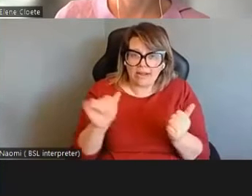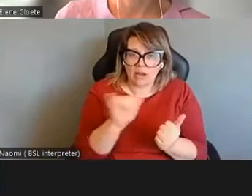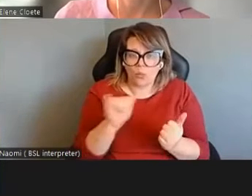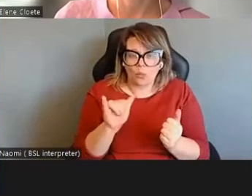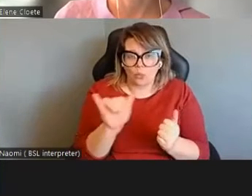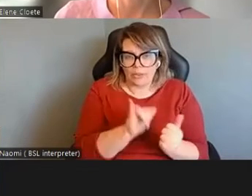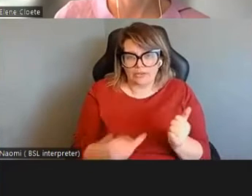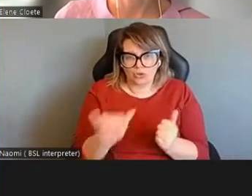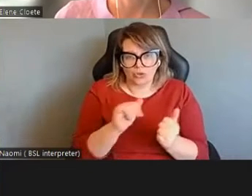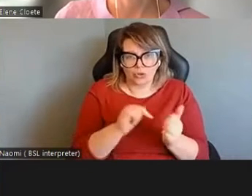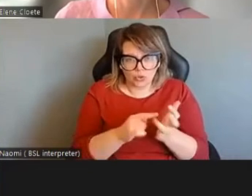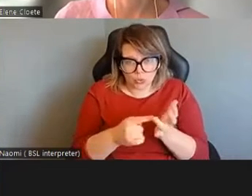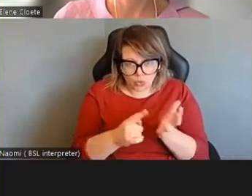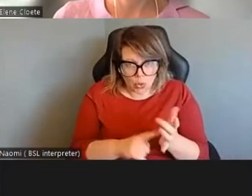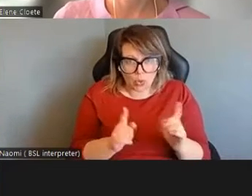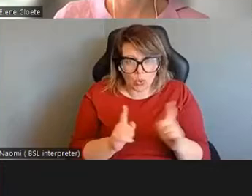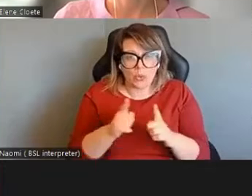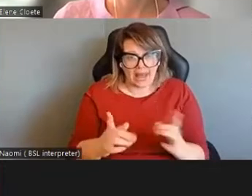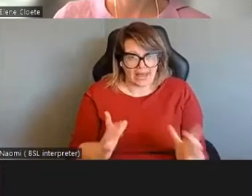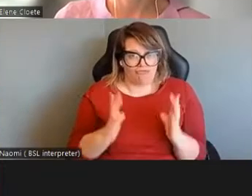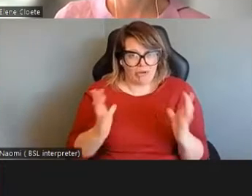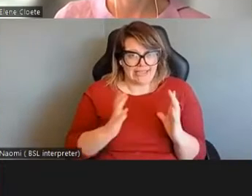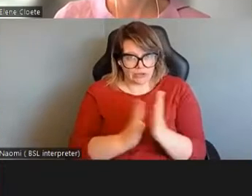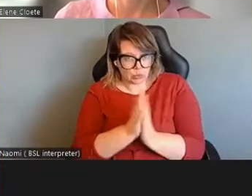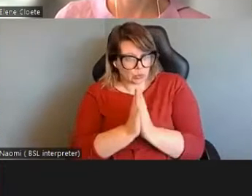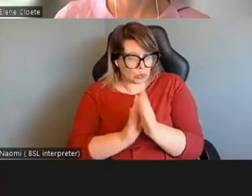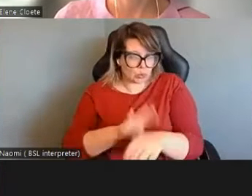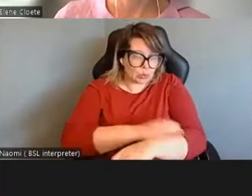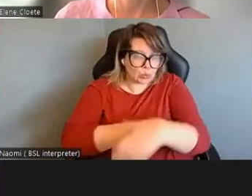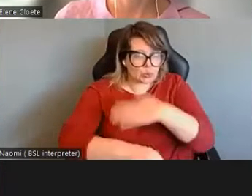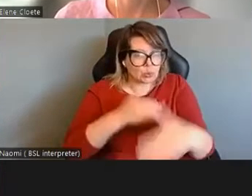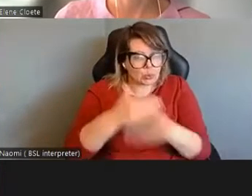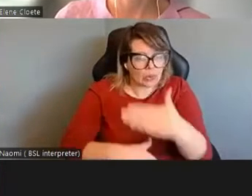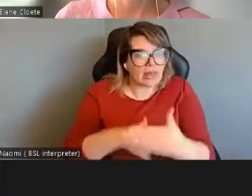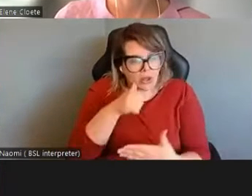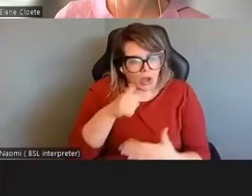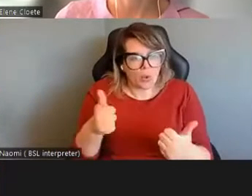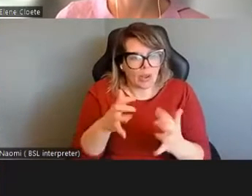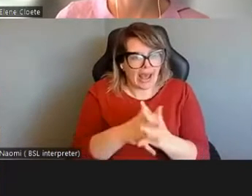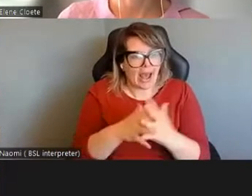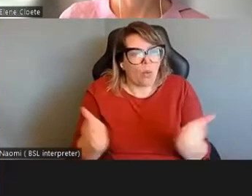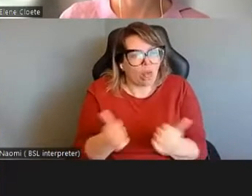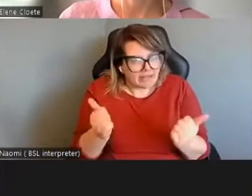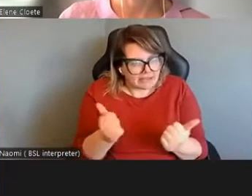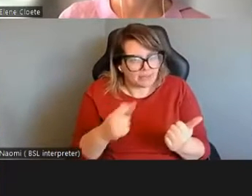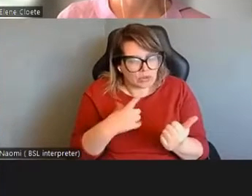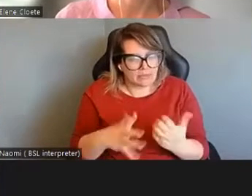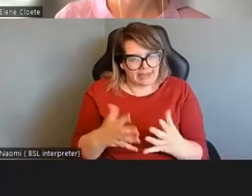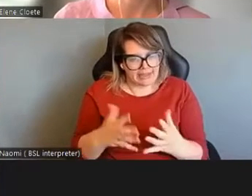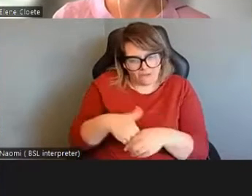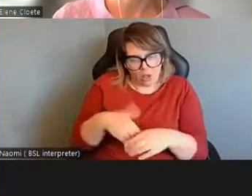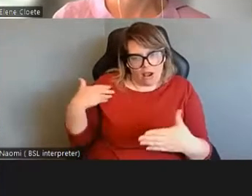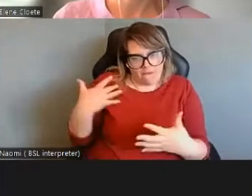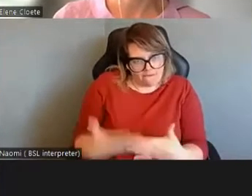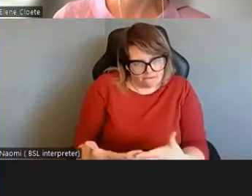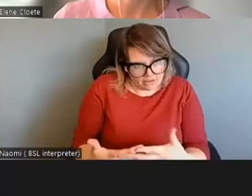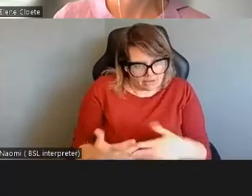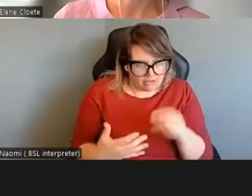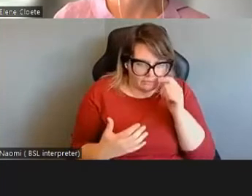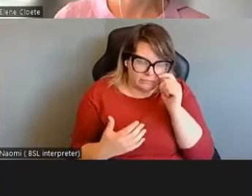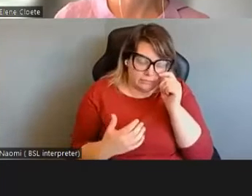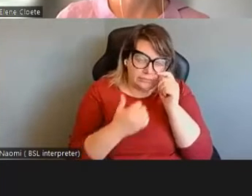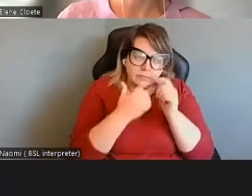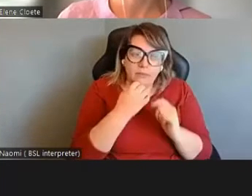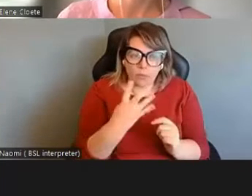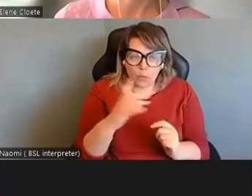and also be very ready to know what to expect during data collection. And then step 4